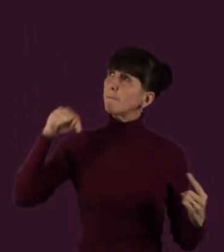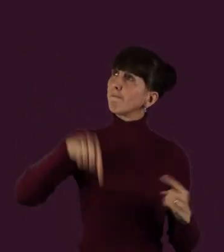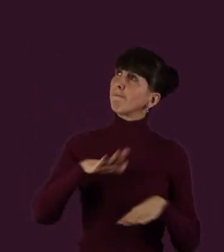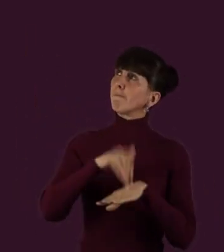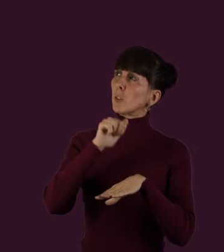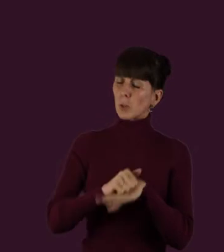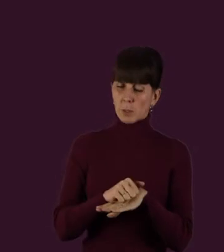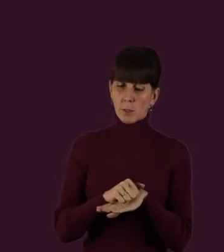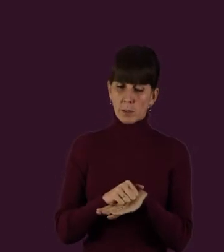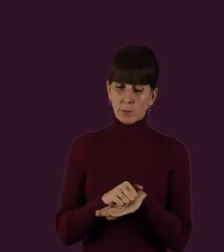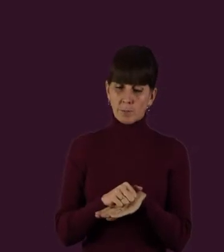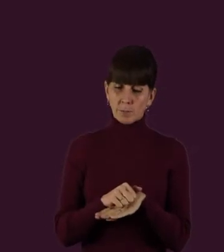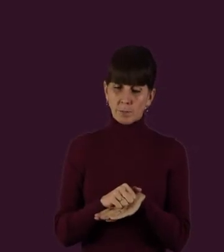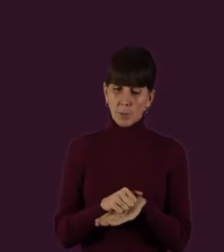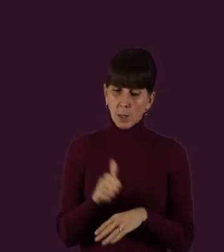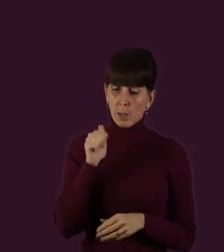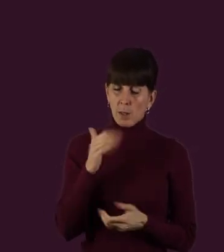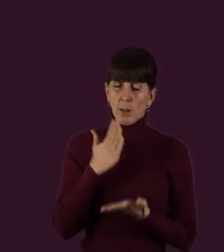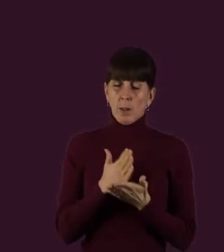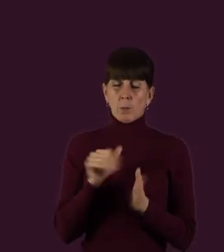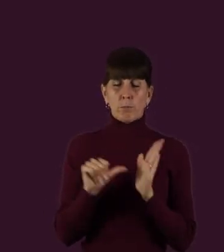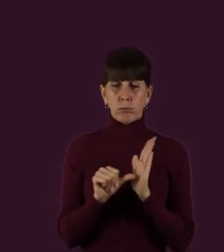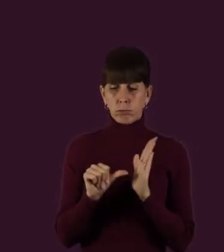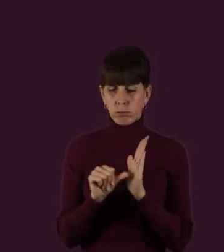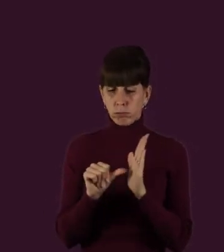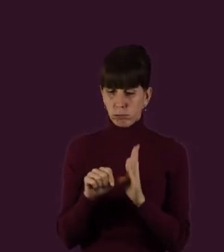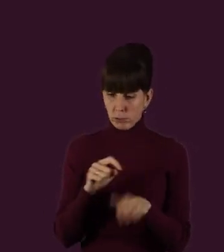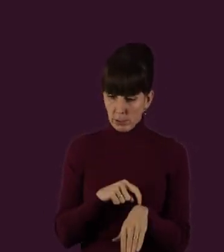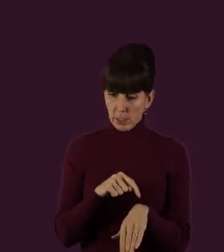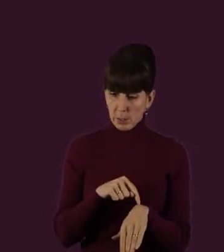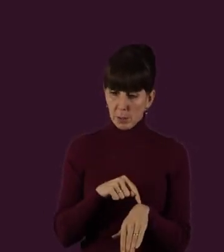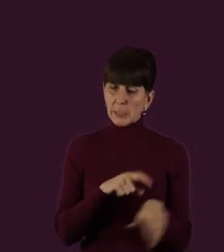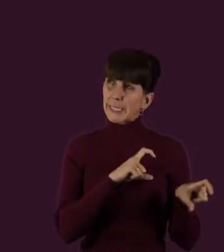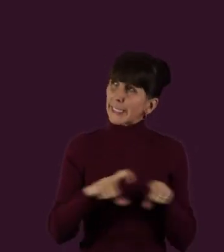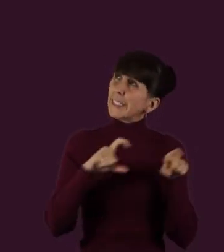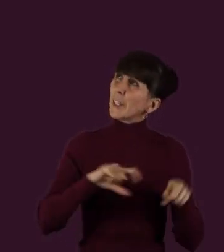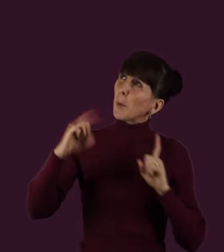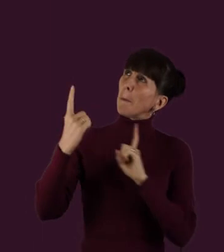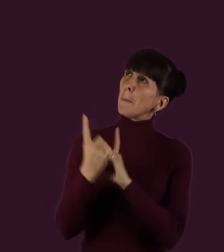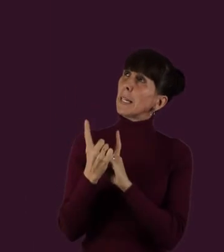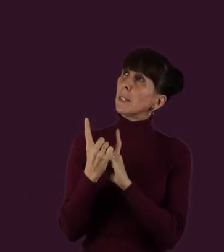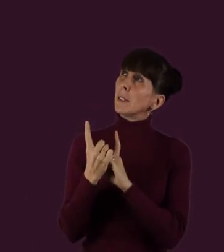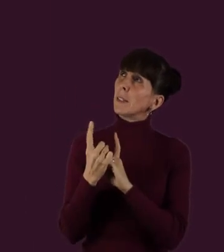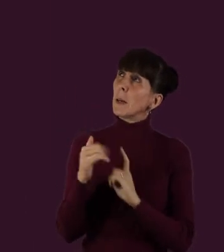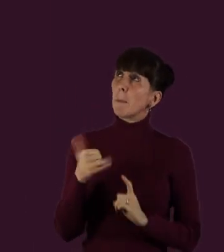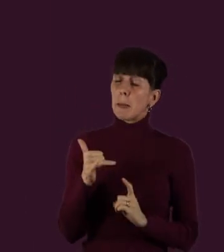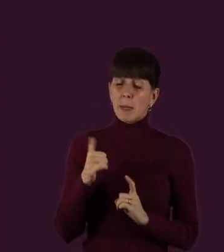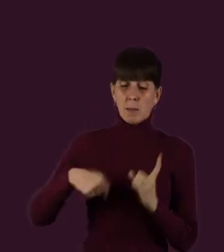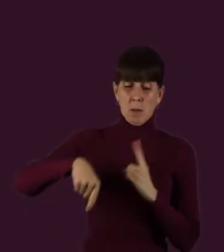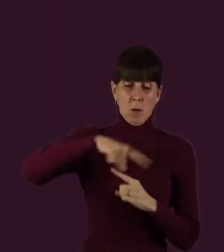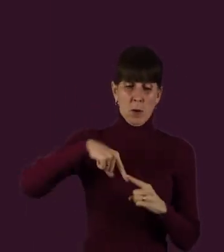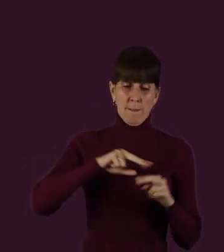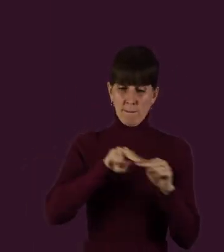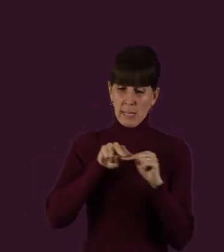In spite of these difficulties this year, Lord, we may be distant from one another. We may be